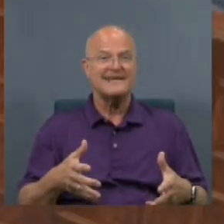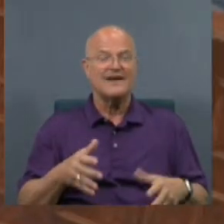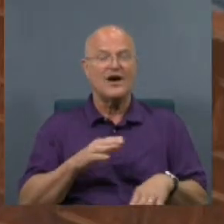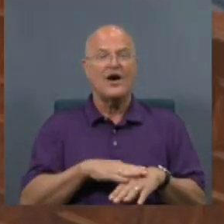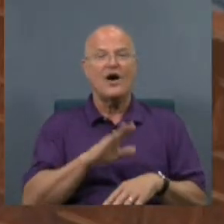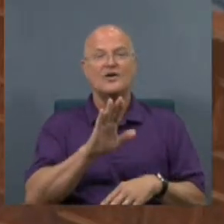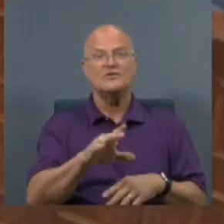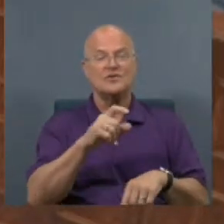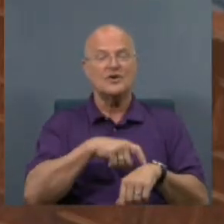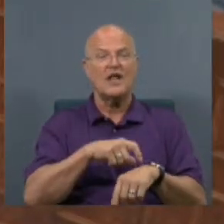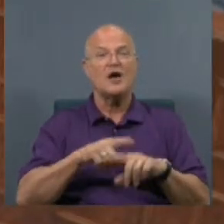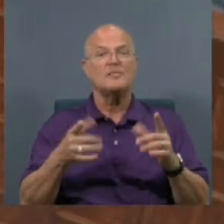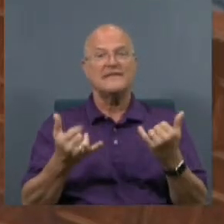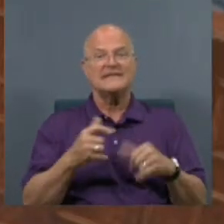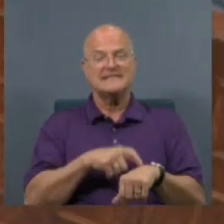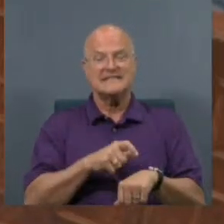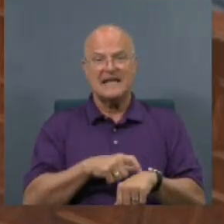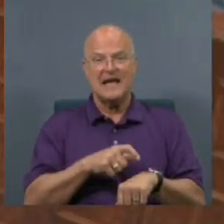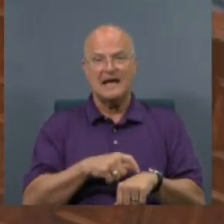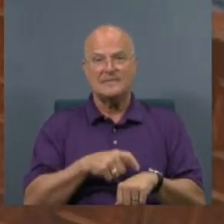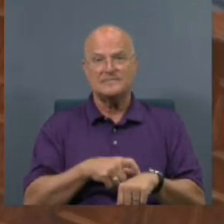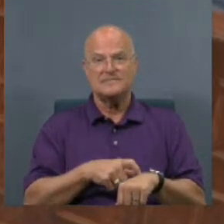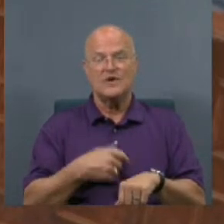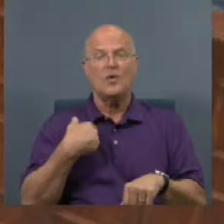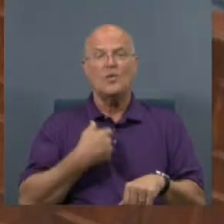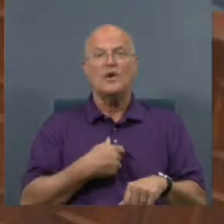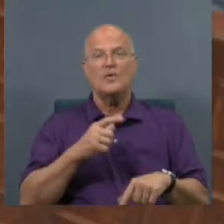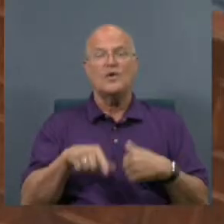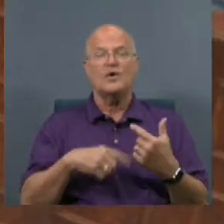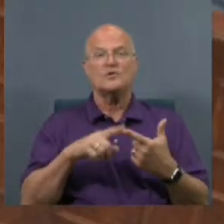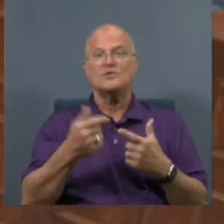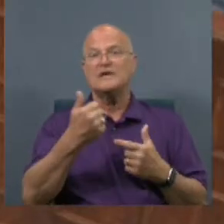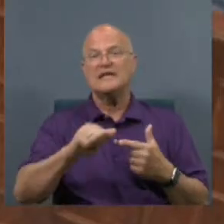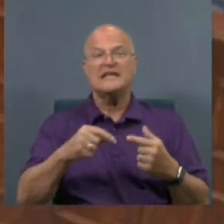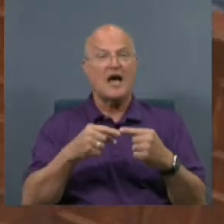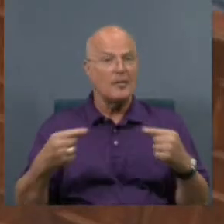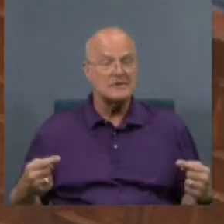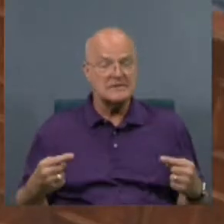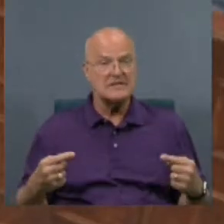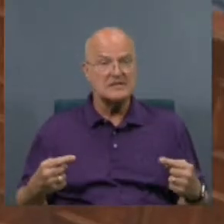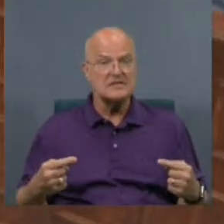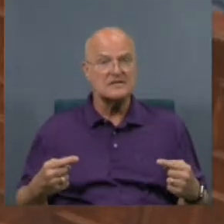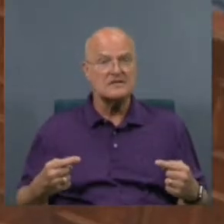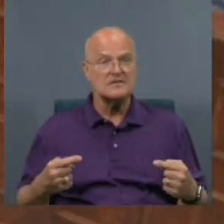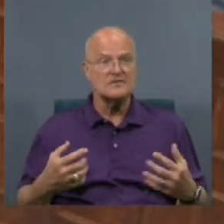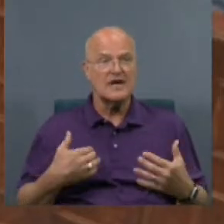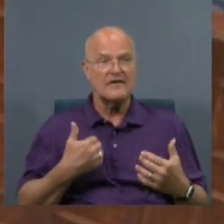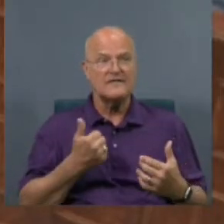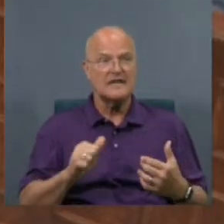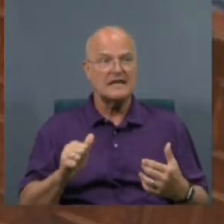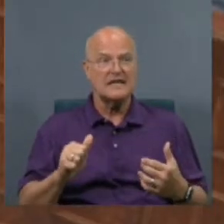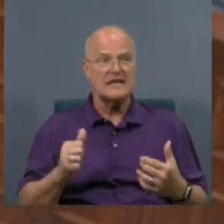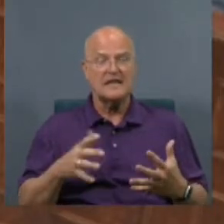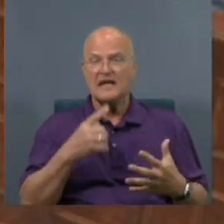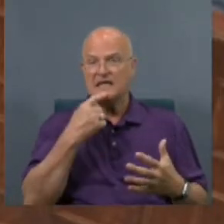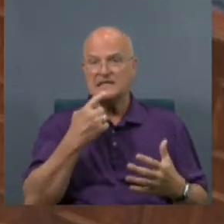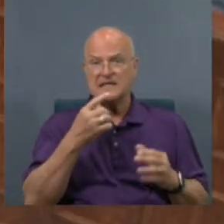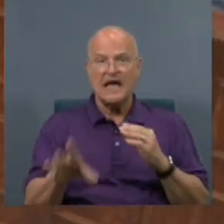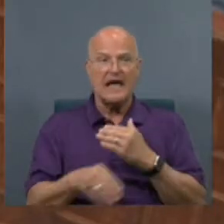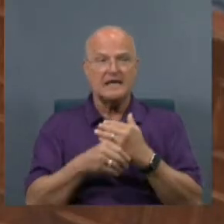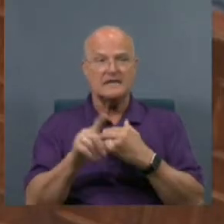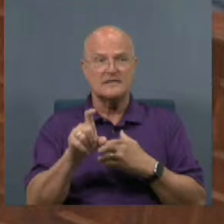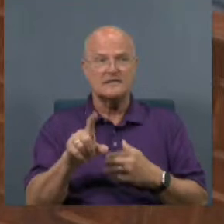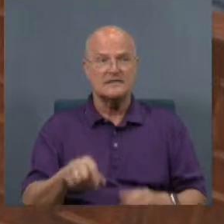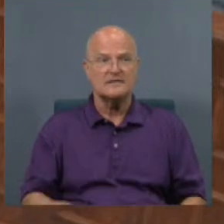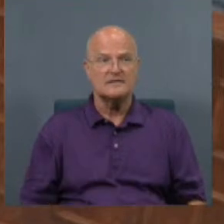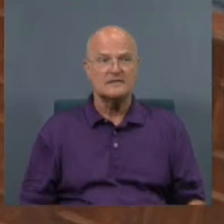on your clock, but at this particular time, we're going to go to any in opposition. Or Sadell, did you have anything else to add?